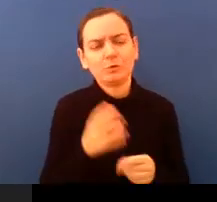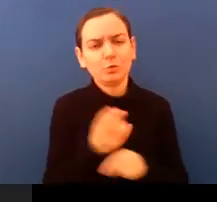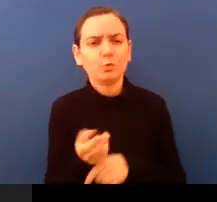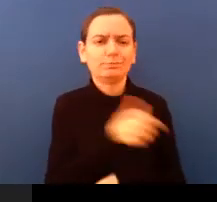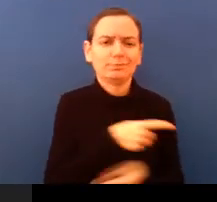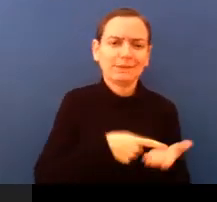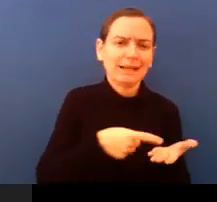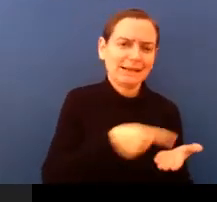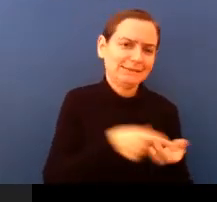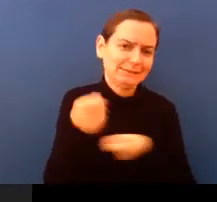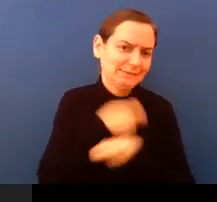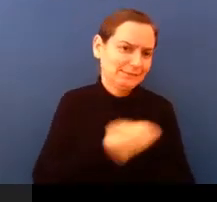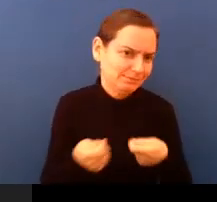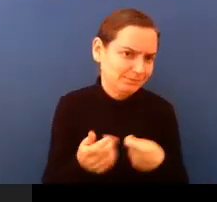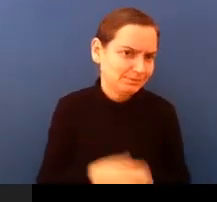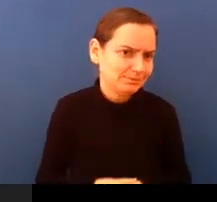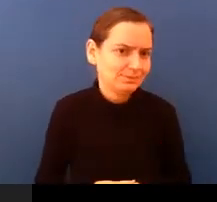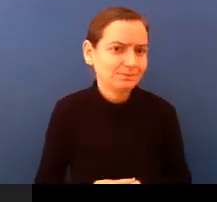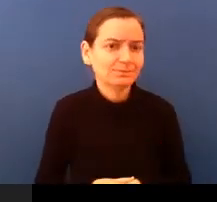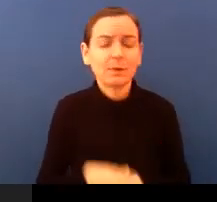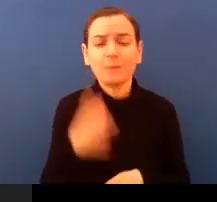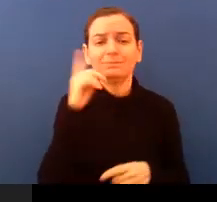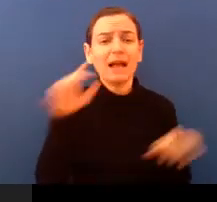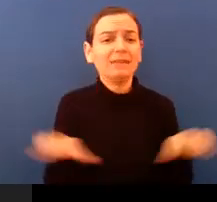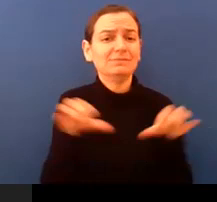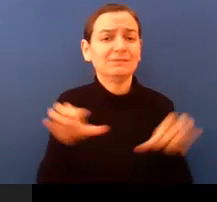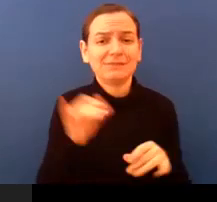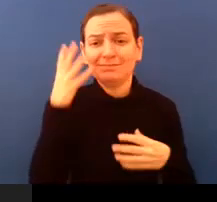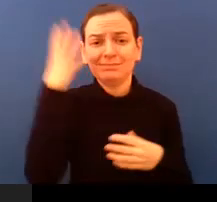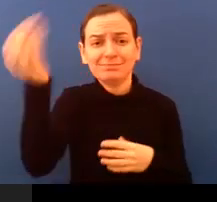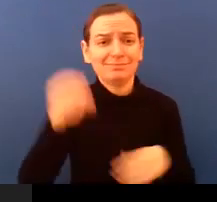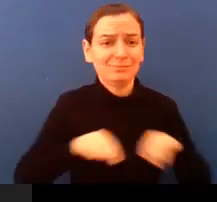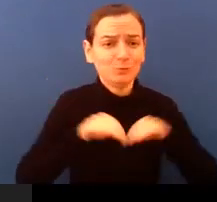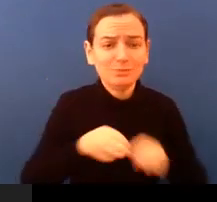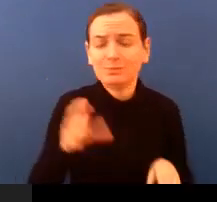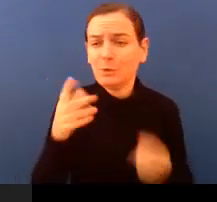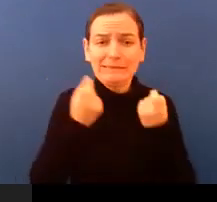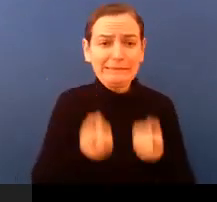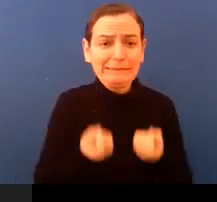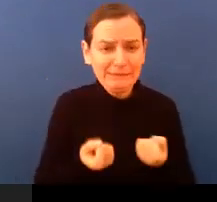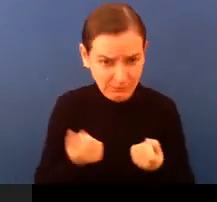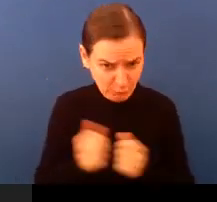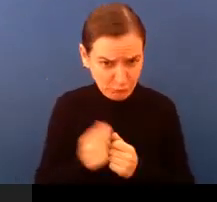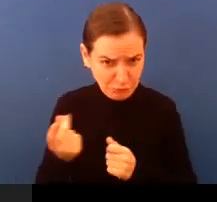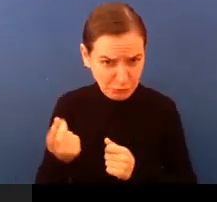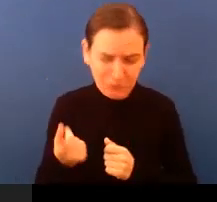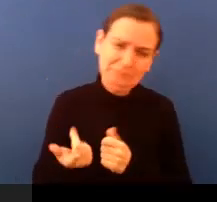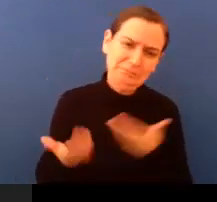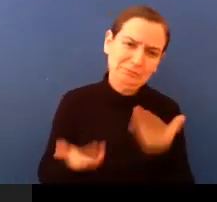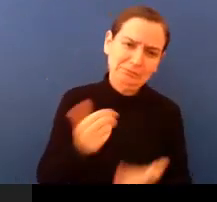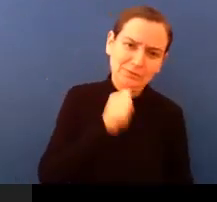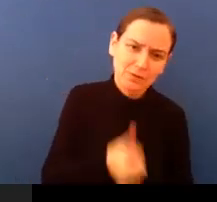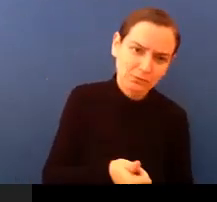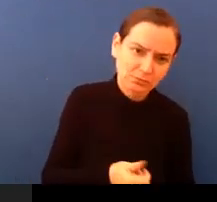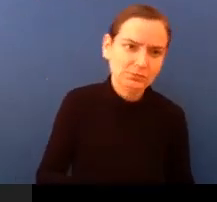dog users, and they leave their dog at home with family and friends because they're going to be skiing all day and that the dog's going to be